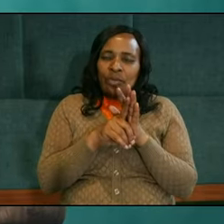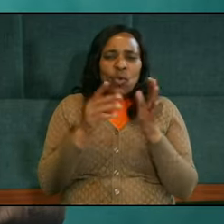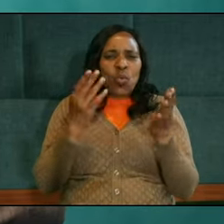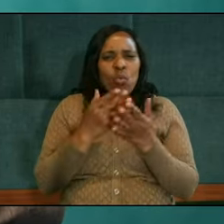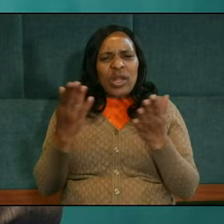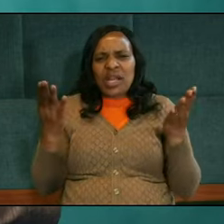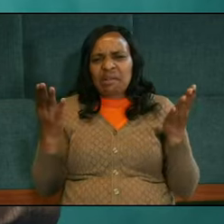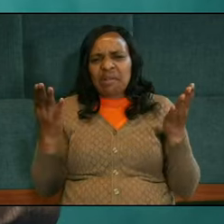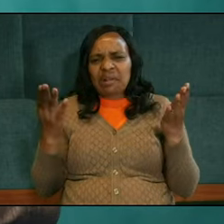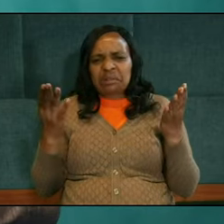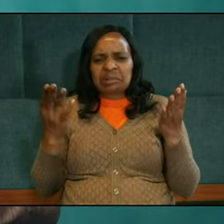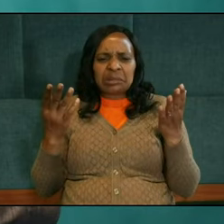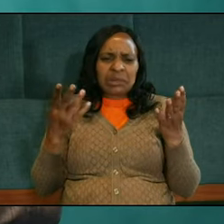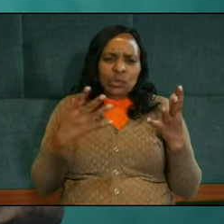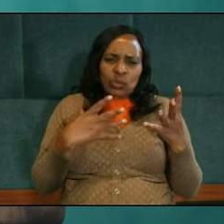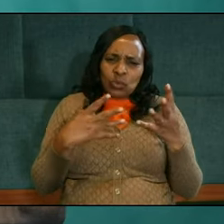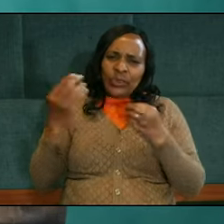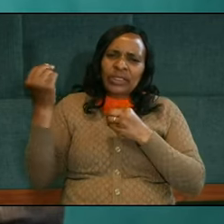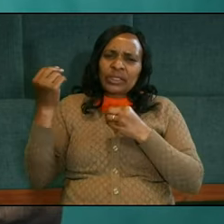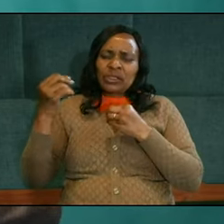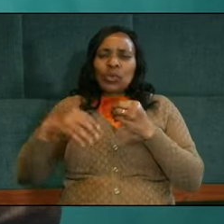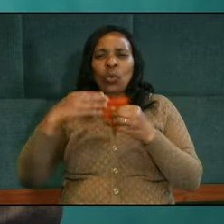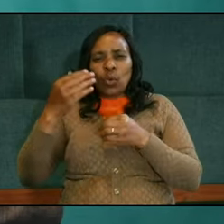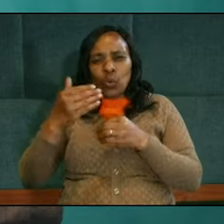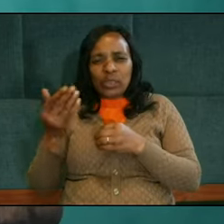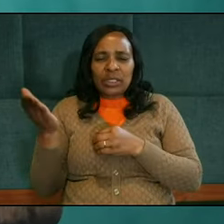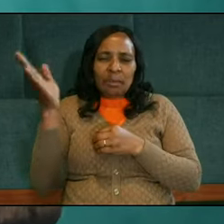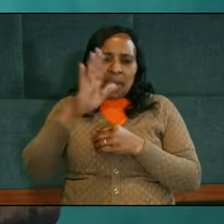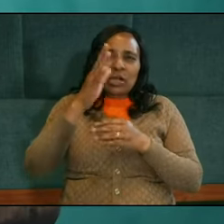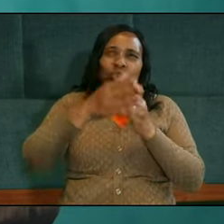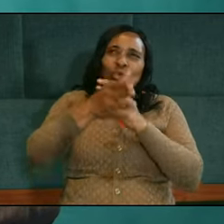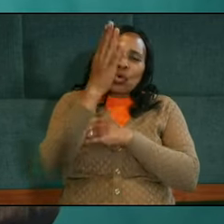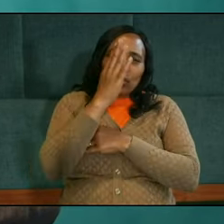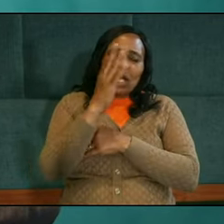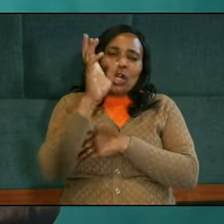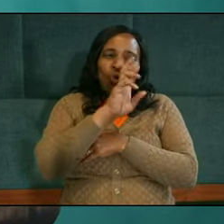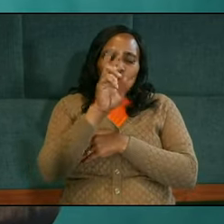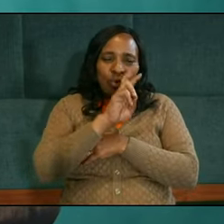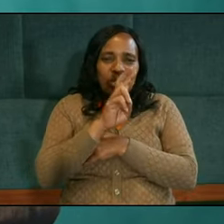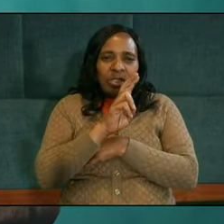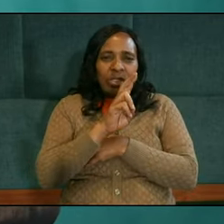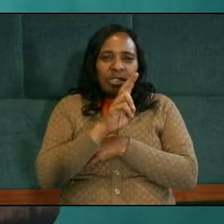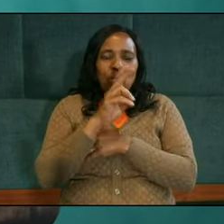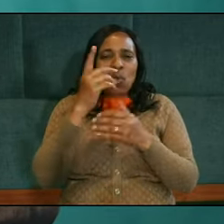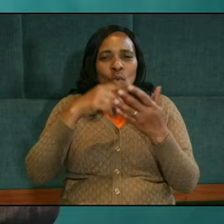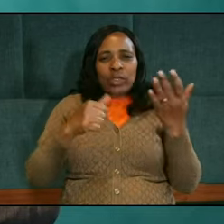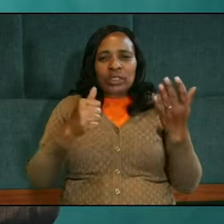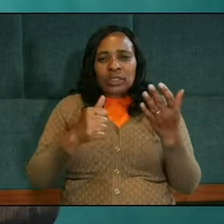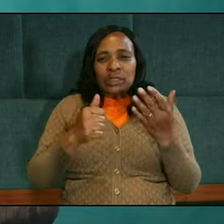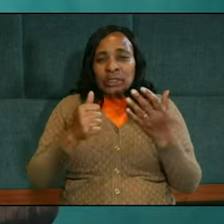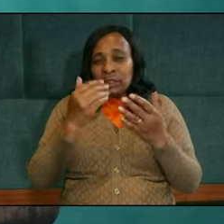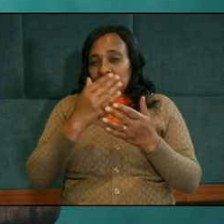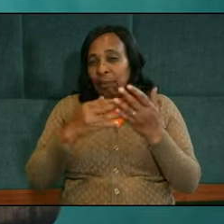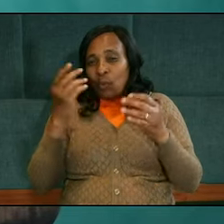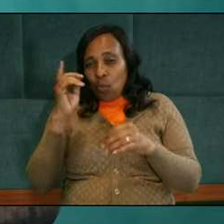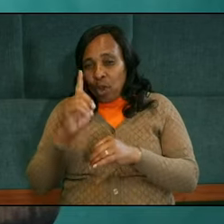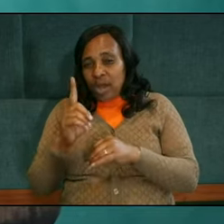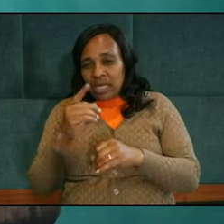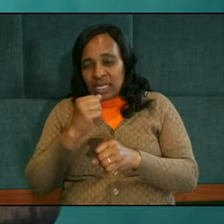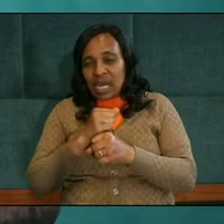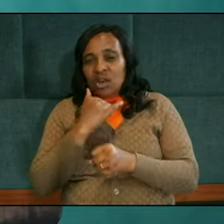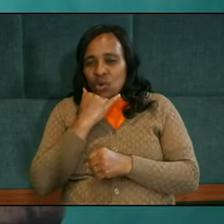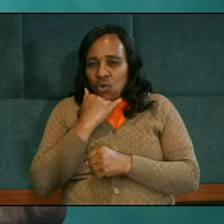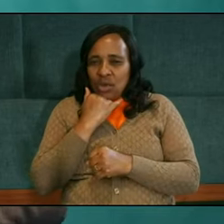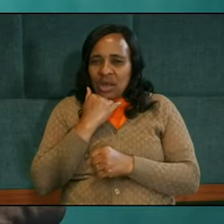Whenever he sinned, mm-hmm. he always turned back to God to look at him. And I believe those are some of the qualities of someone after God's own heart, mm-hmm. that